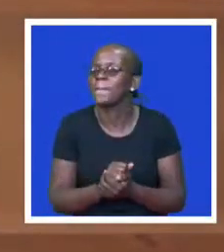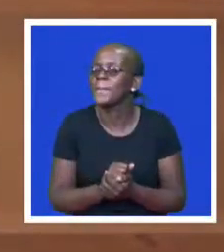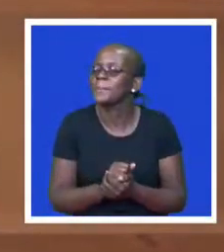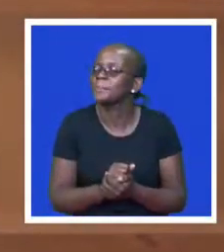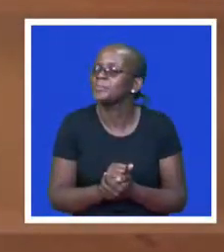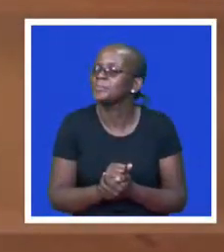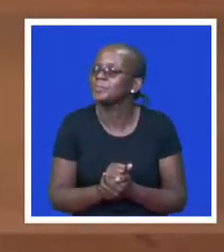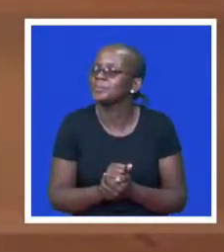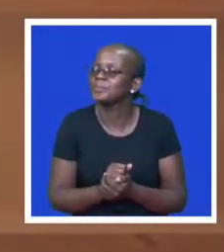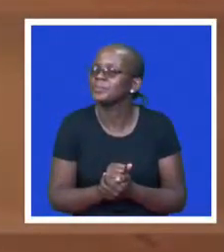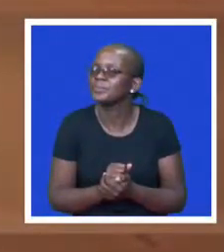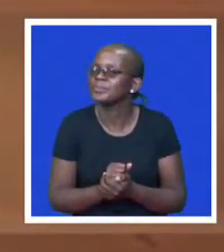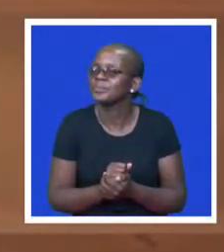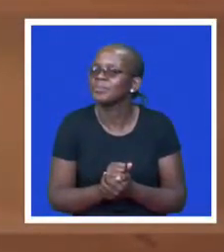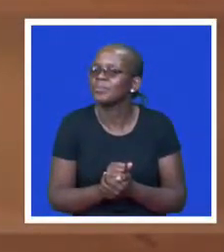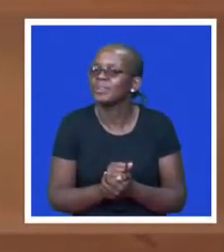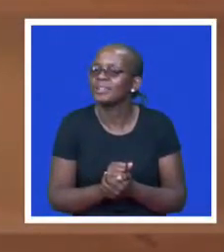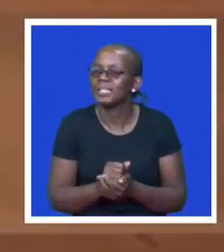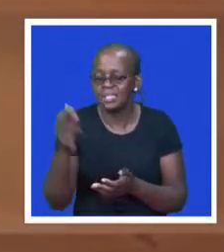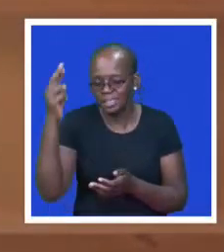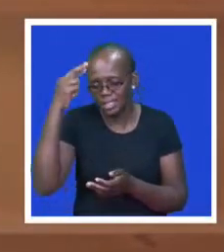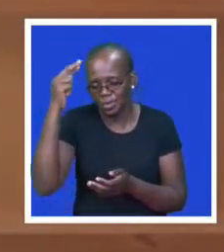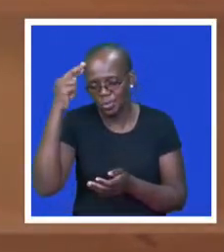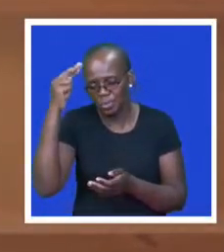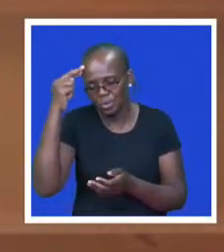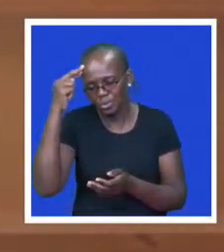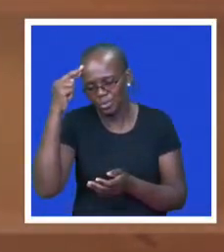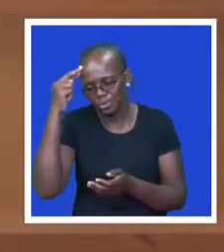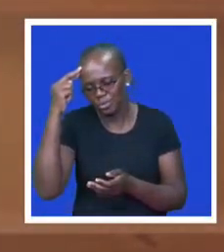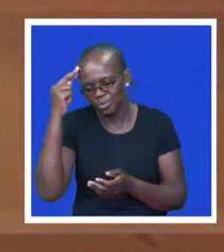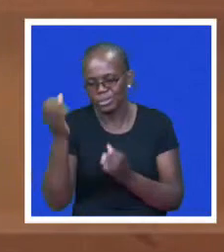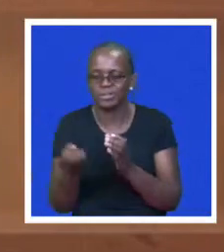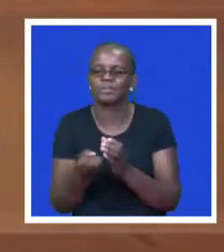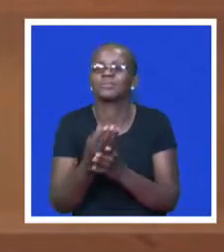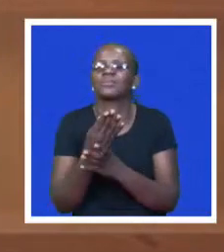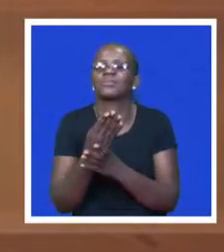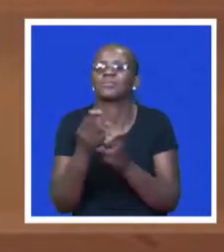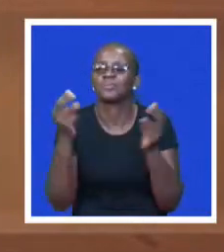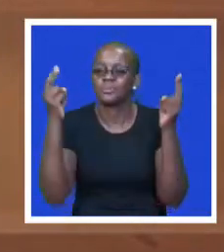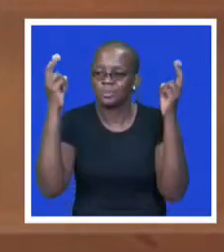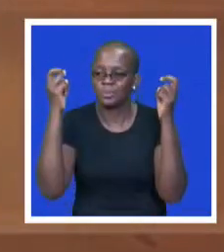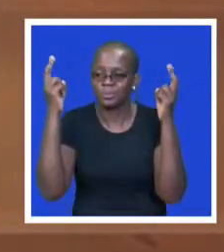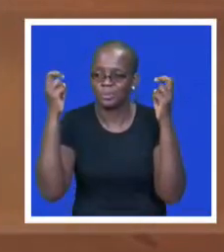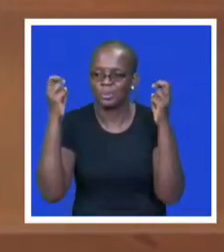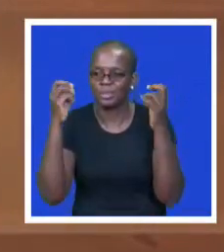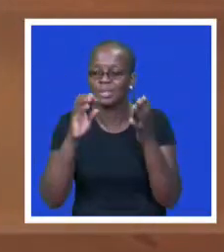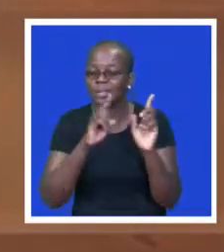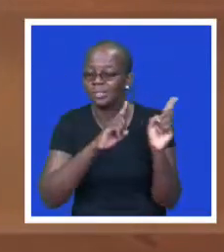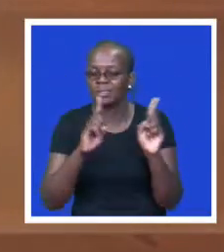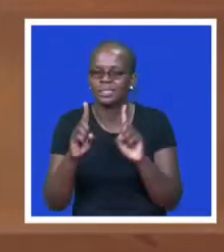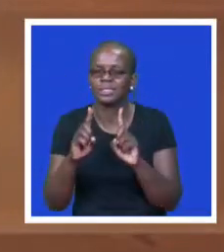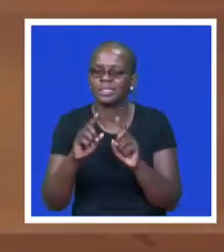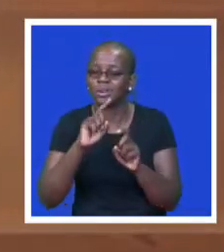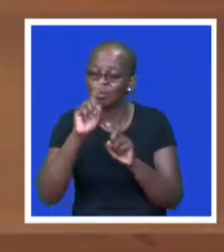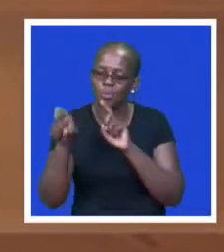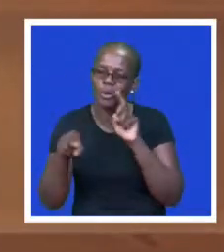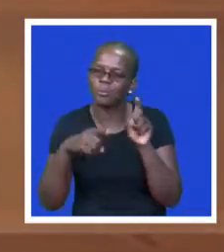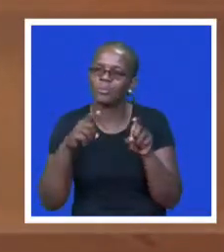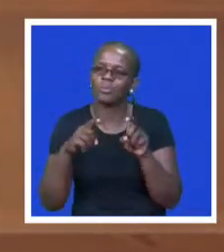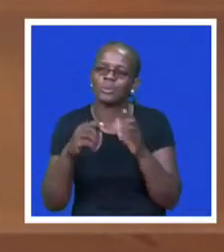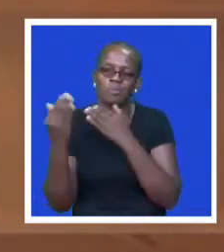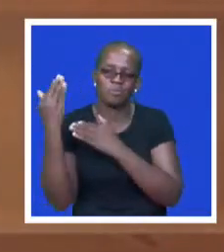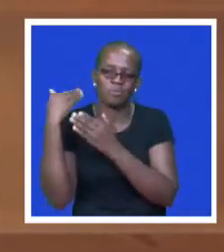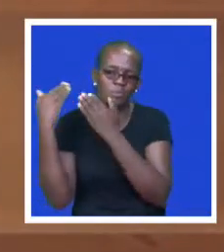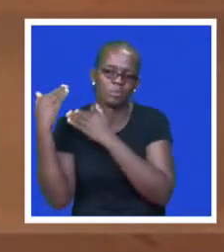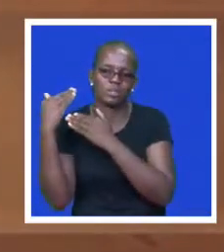for that. And at the beginning of the lesson, we did speak about you asking a question from your previous lesson.